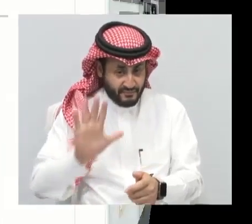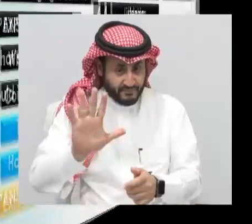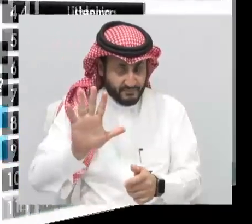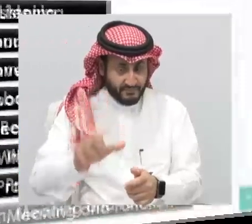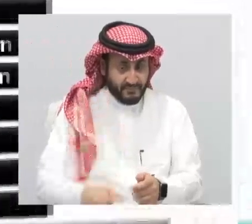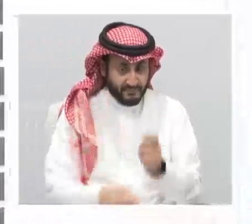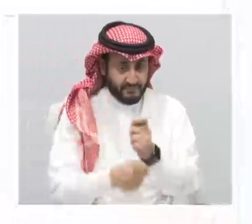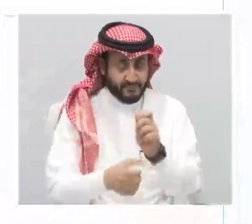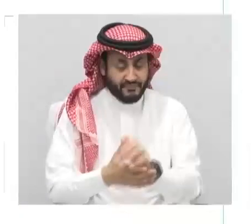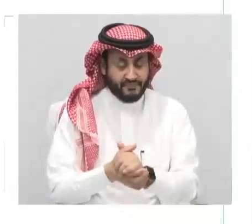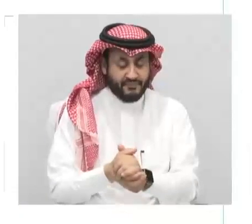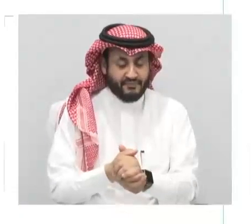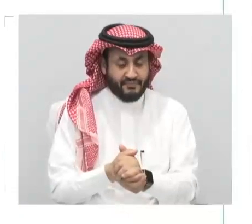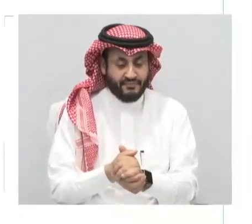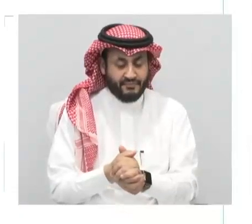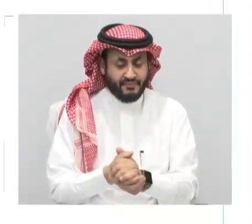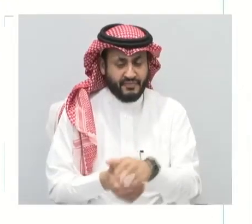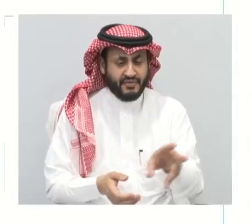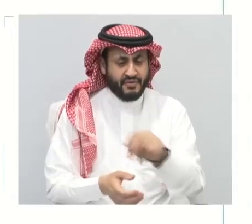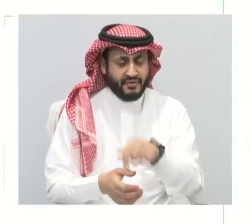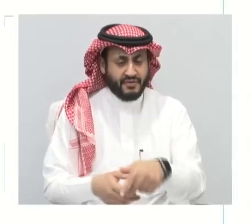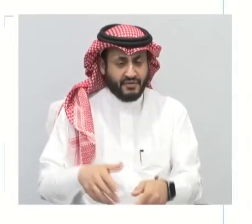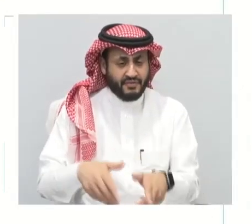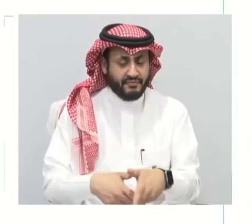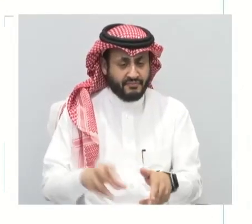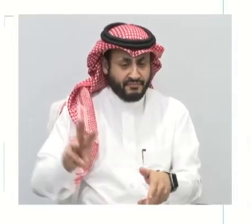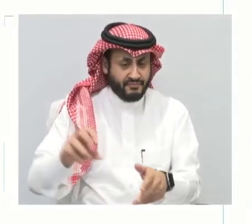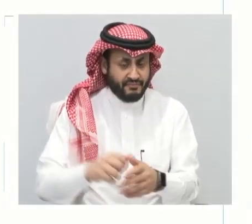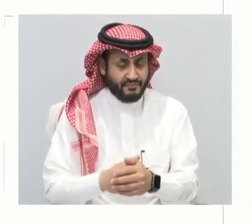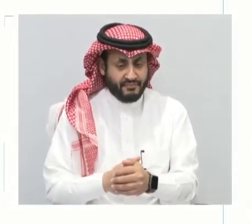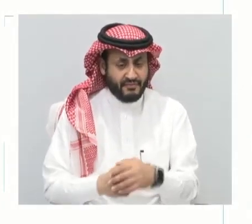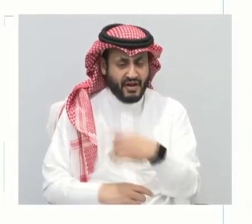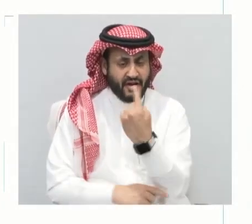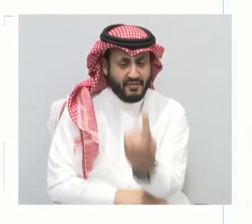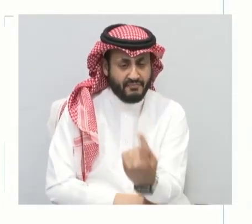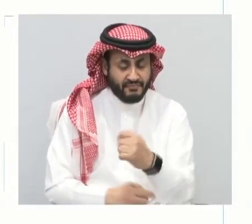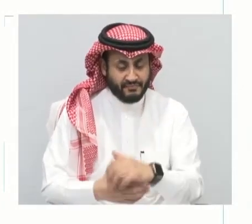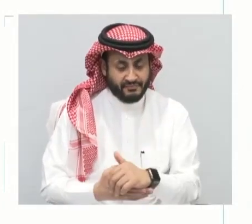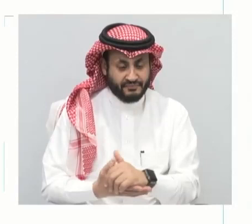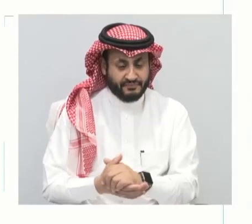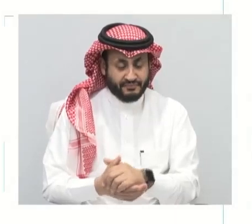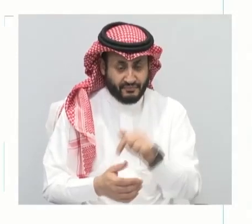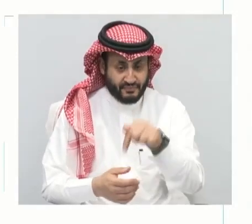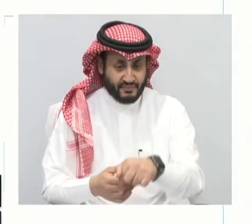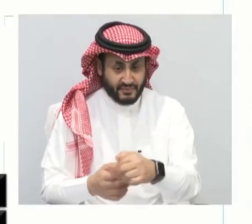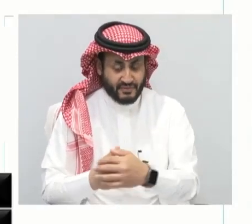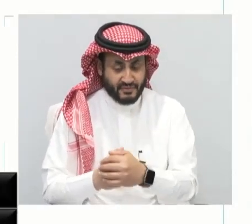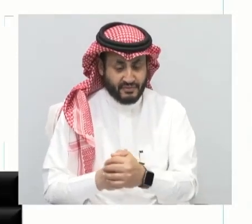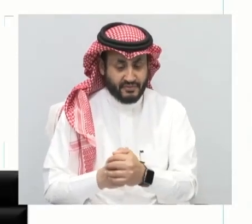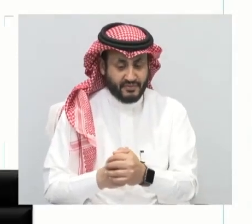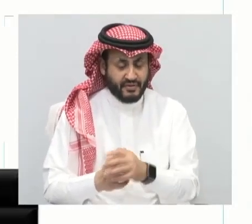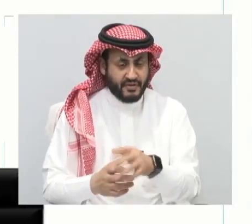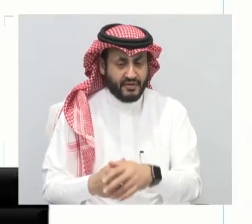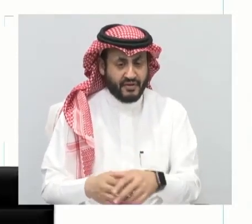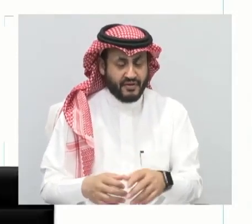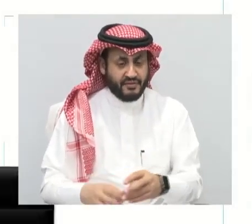verbs. Now we are still at Unit 6, Could You Do Me a Favor? And our class today will be mainly on the